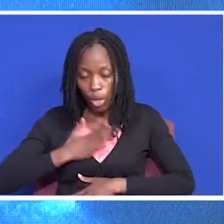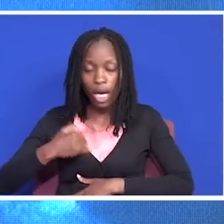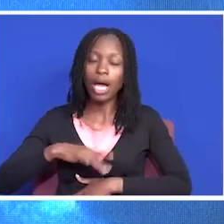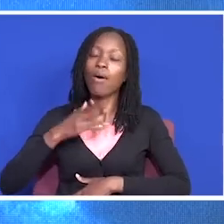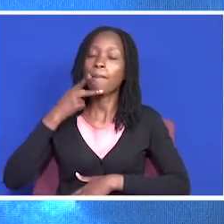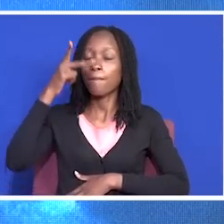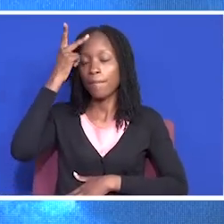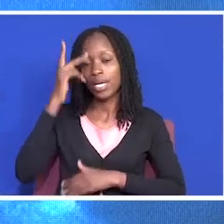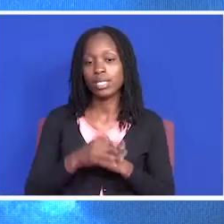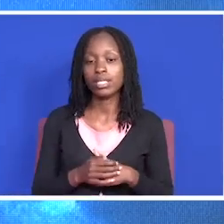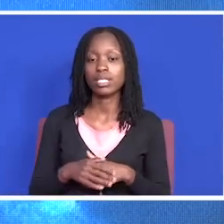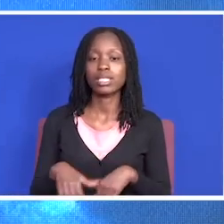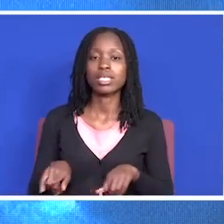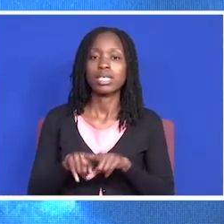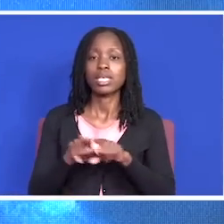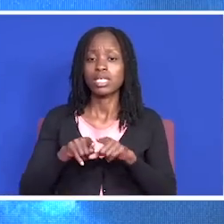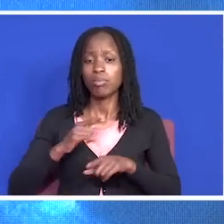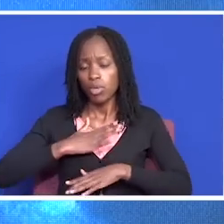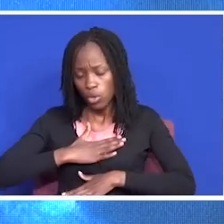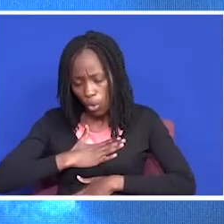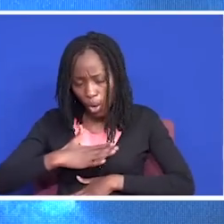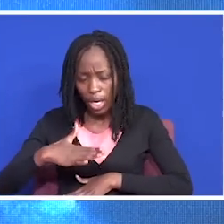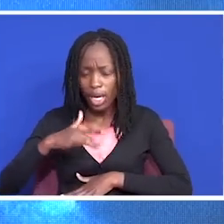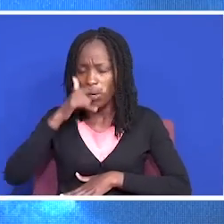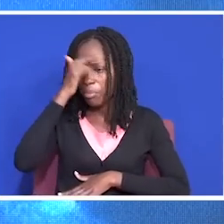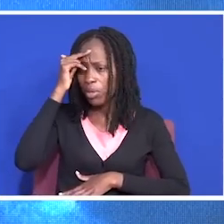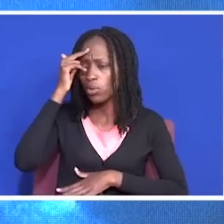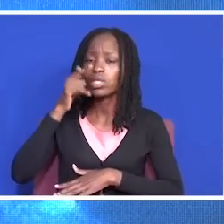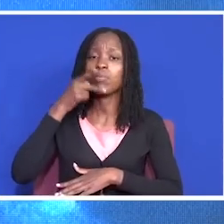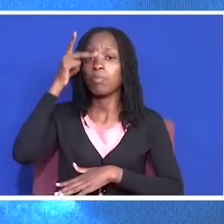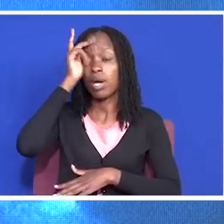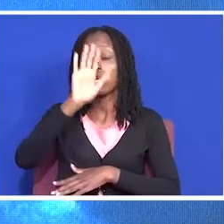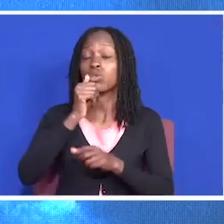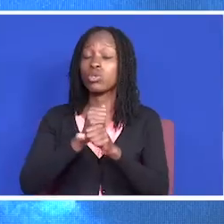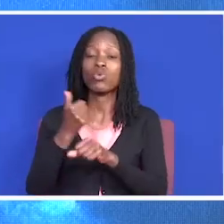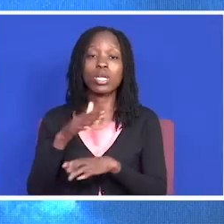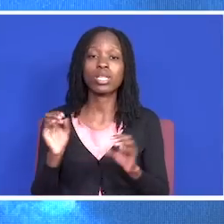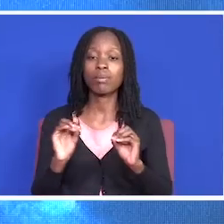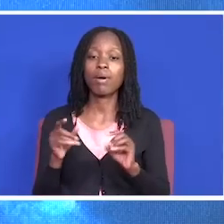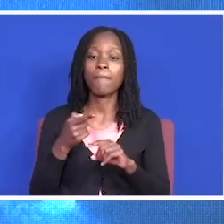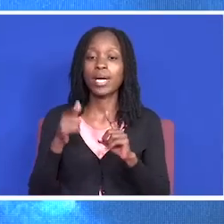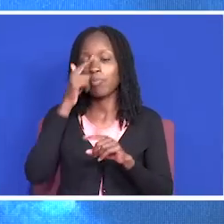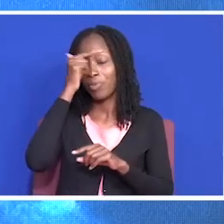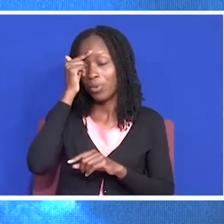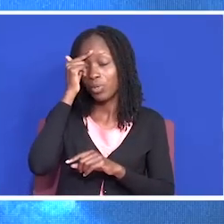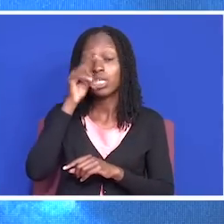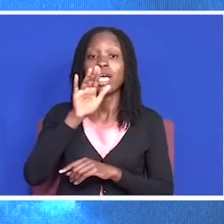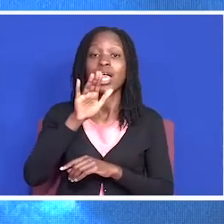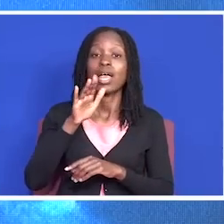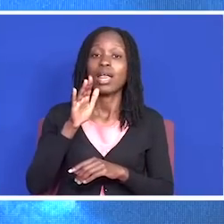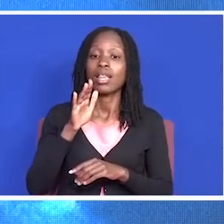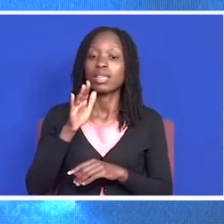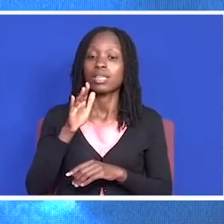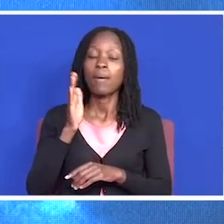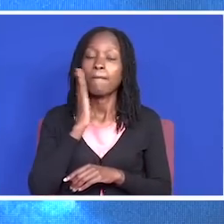mother. And you do not honor them because they did anything. It's because they are your source. They